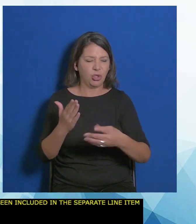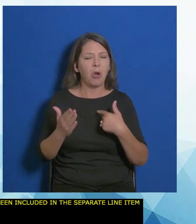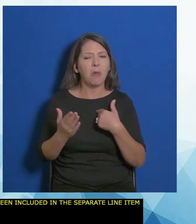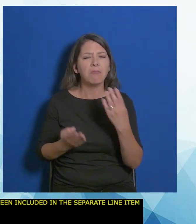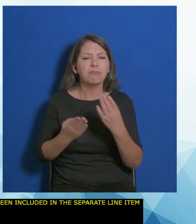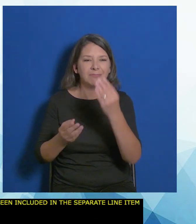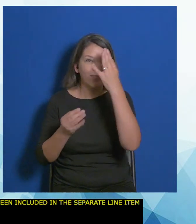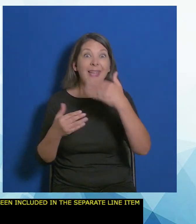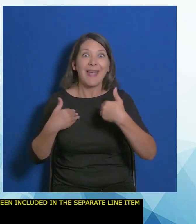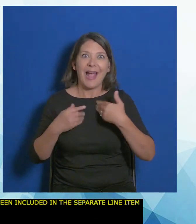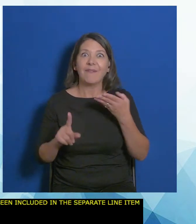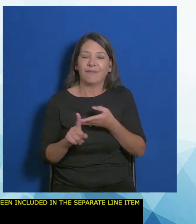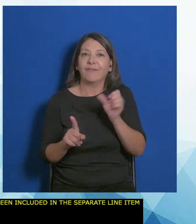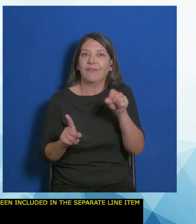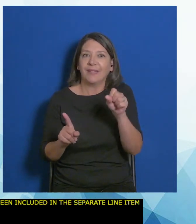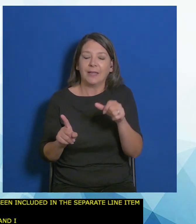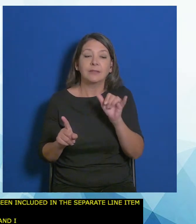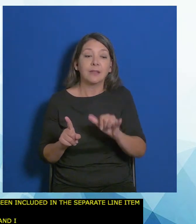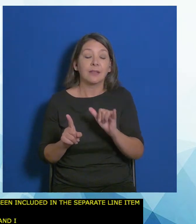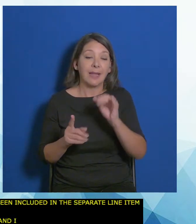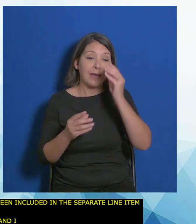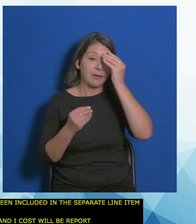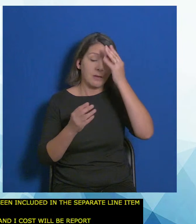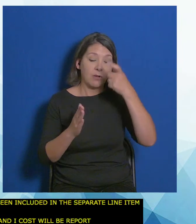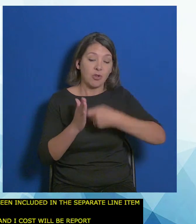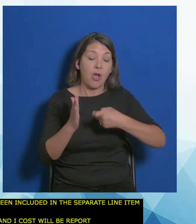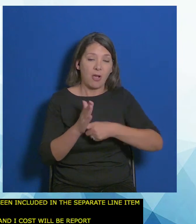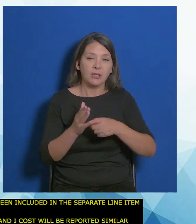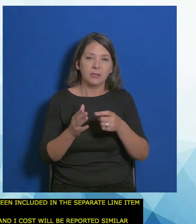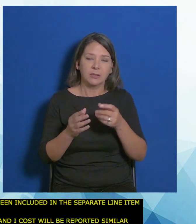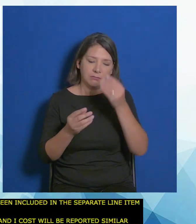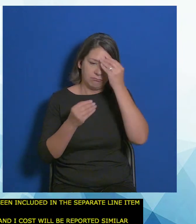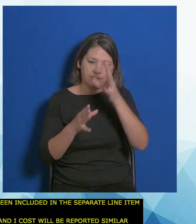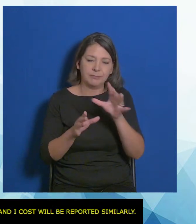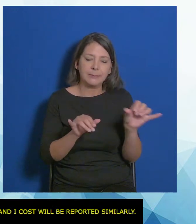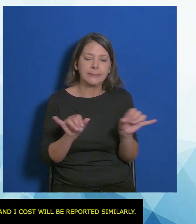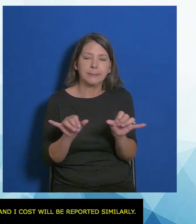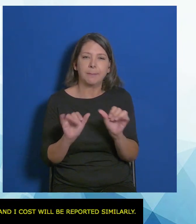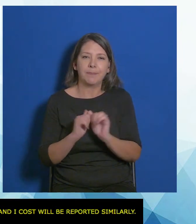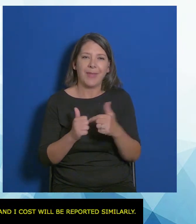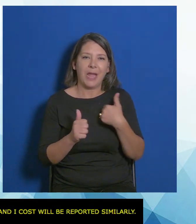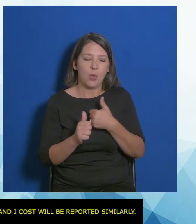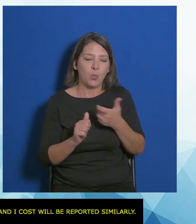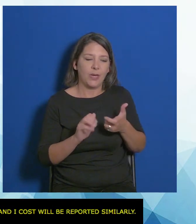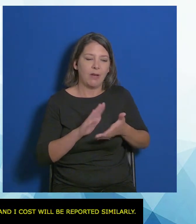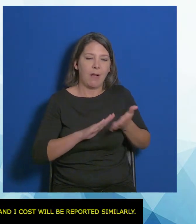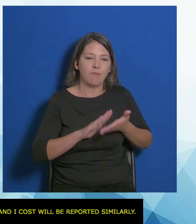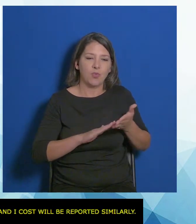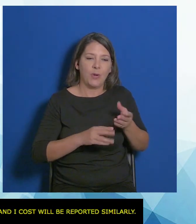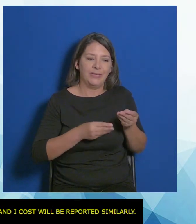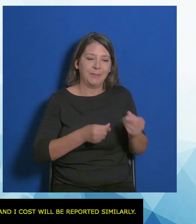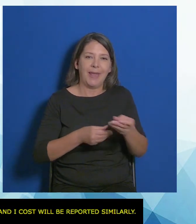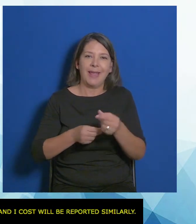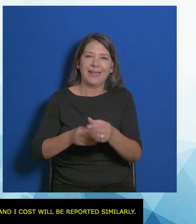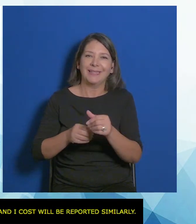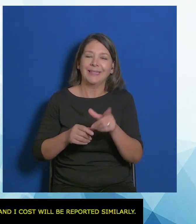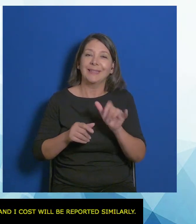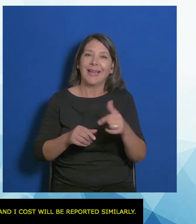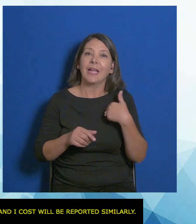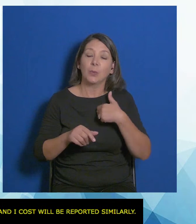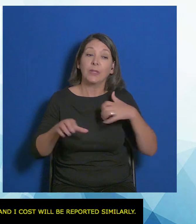chart and the costs will be reported similarly as to how the spending by operational area report is provided on an